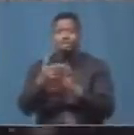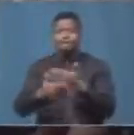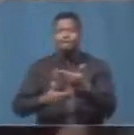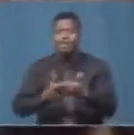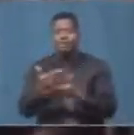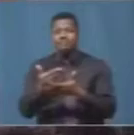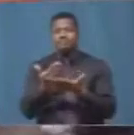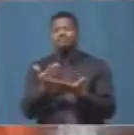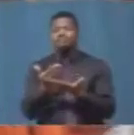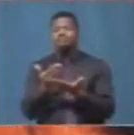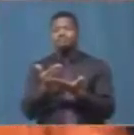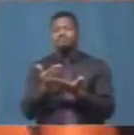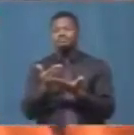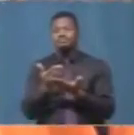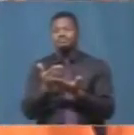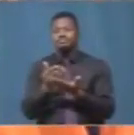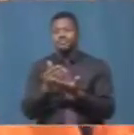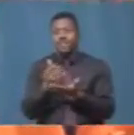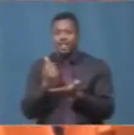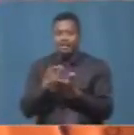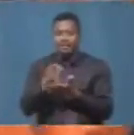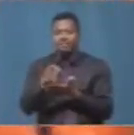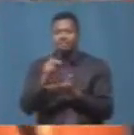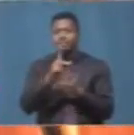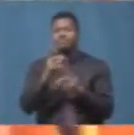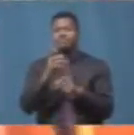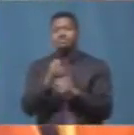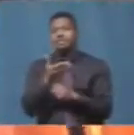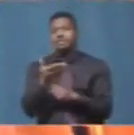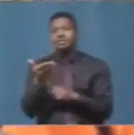of rehabilitating the people.